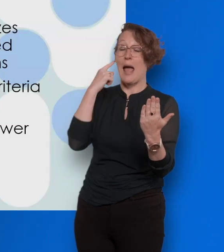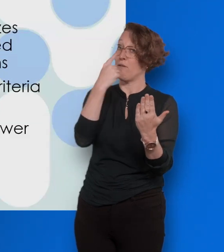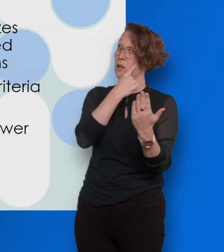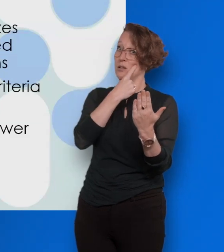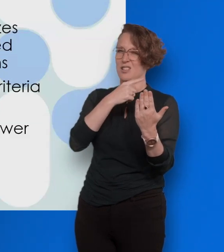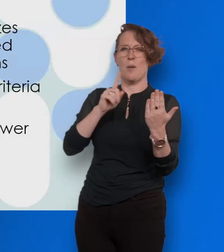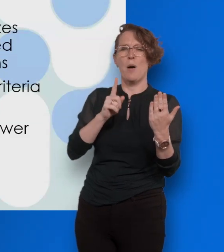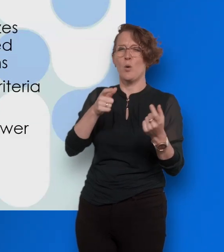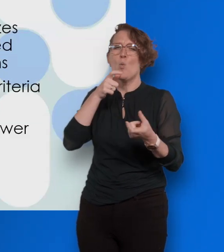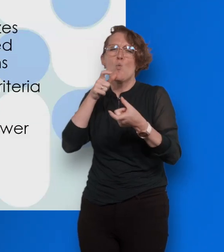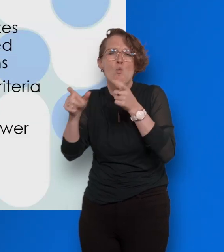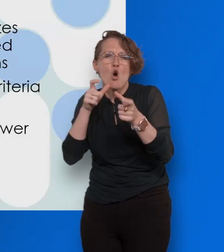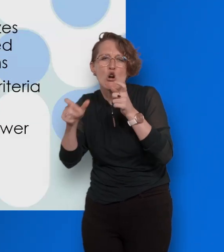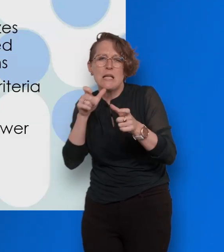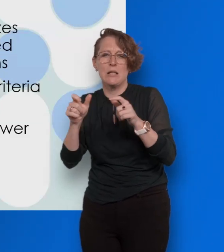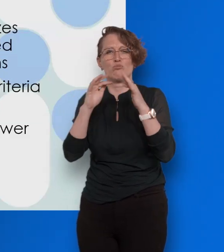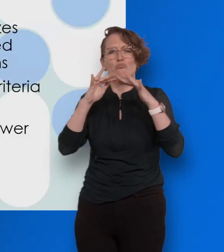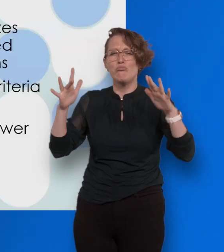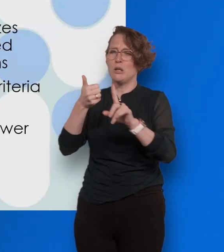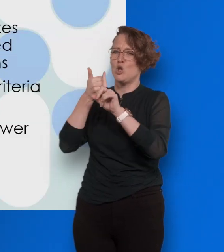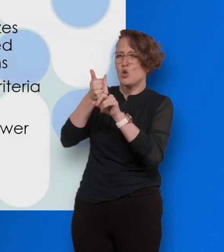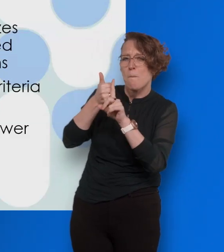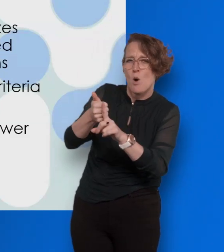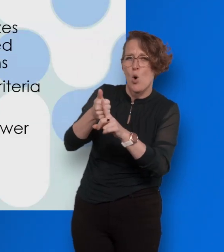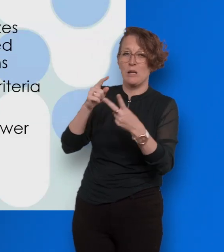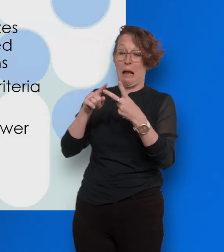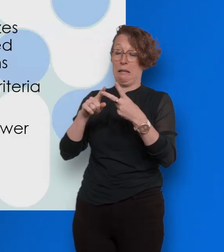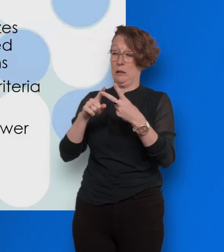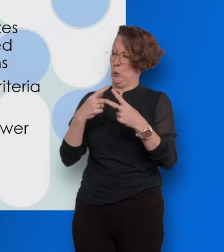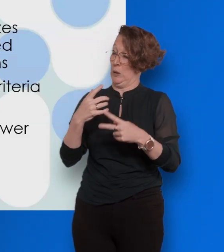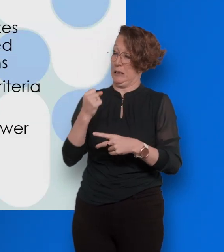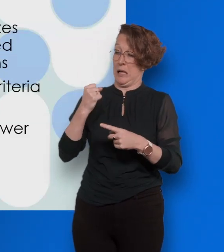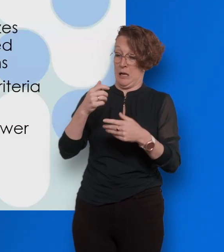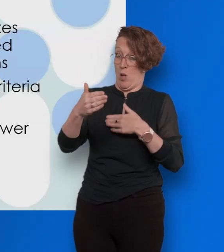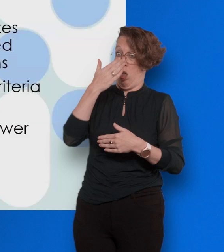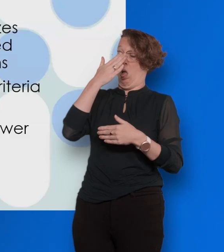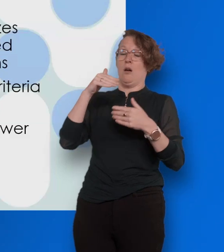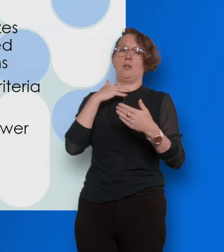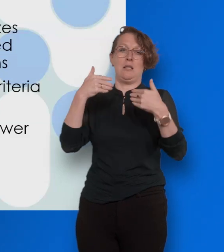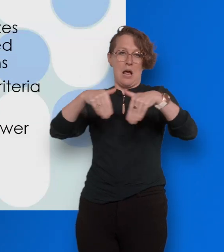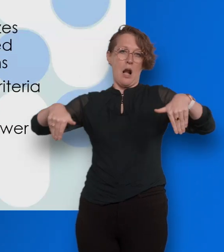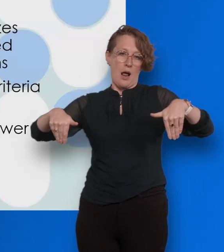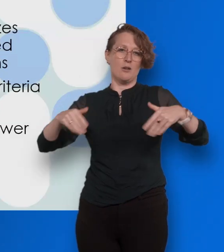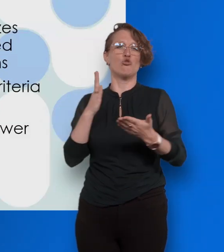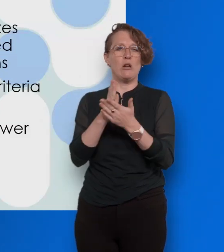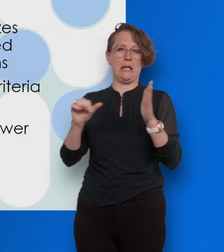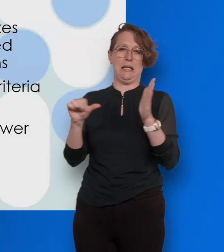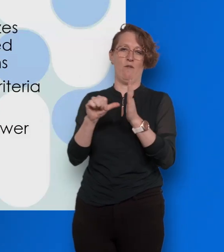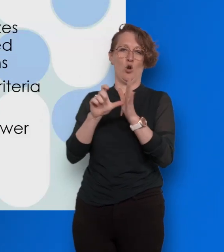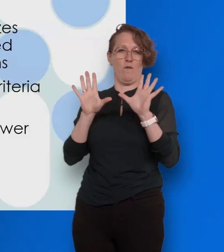for how the wording, varying degrees of support, and tight deadlines dissuade applicants from marginalized